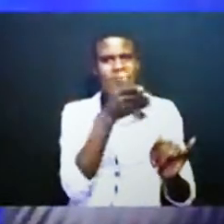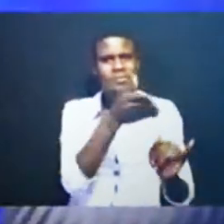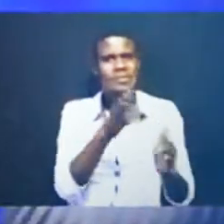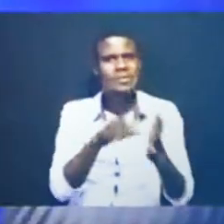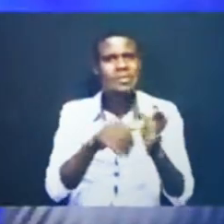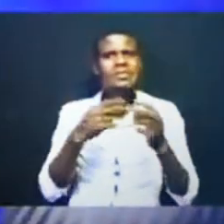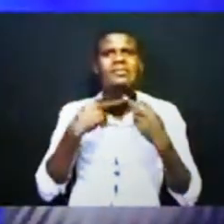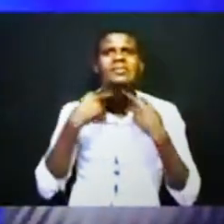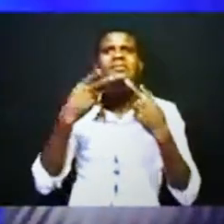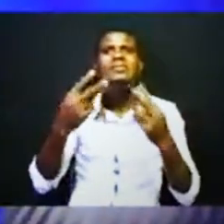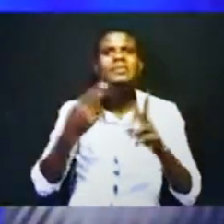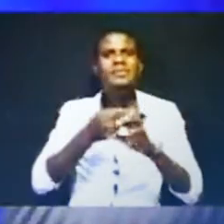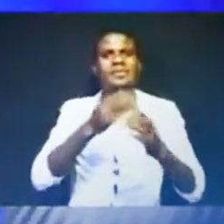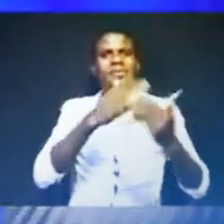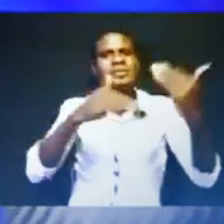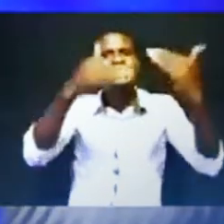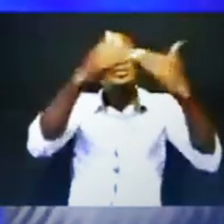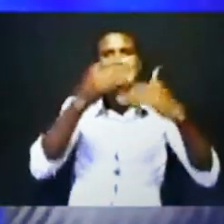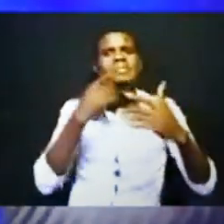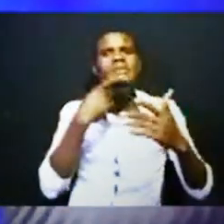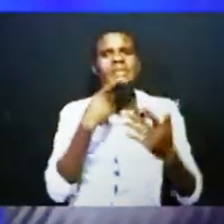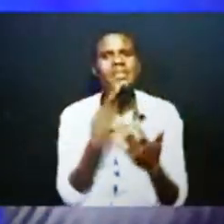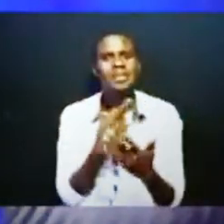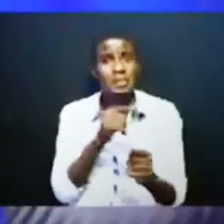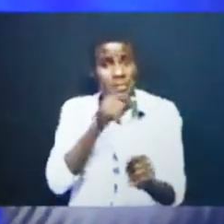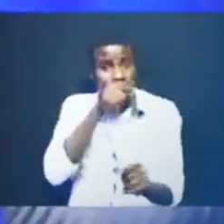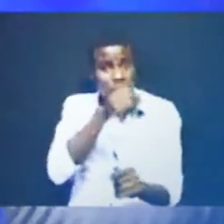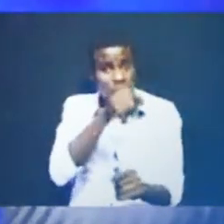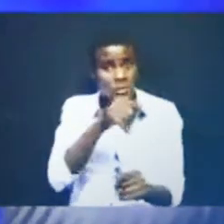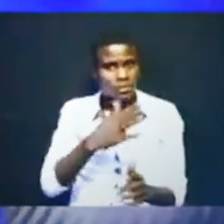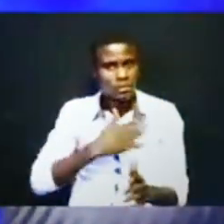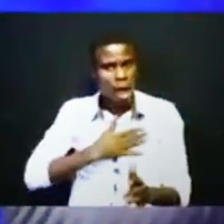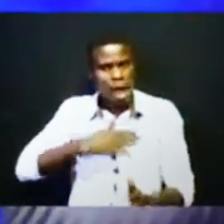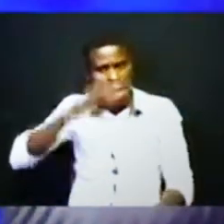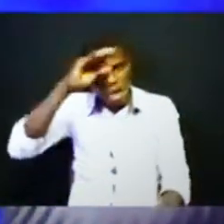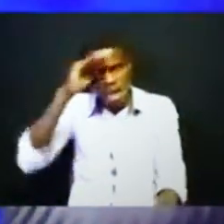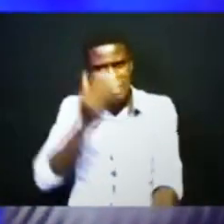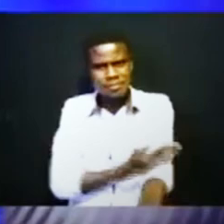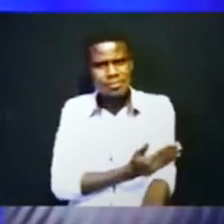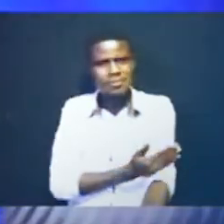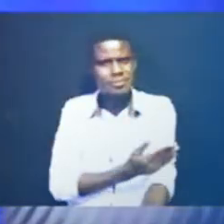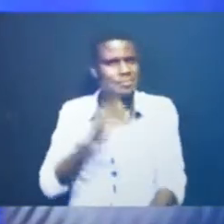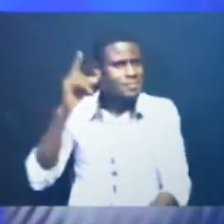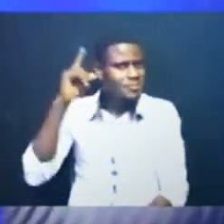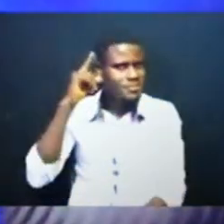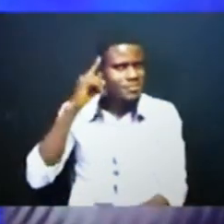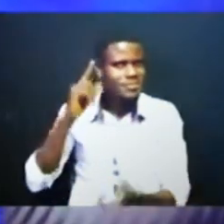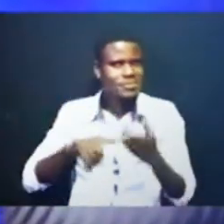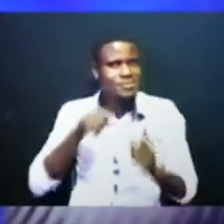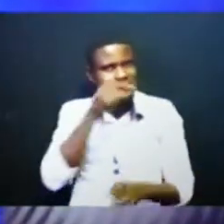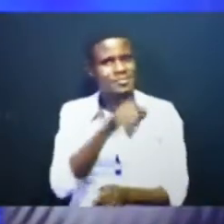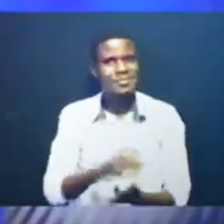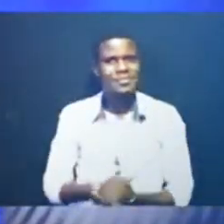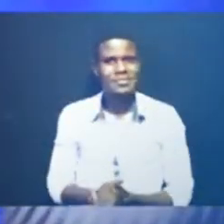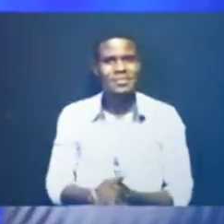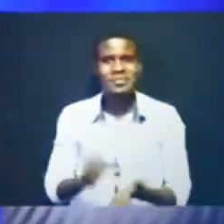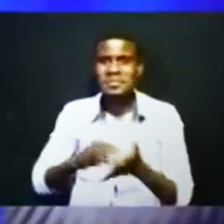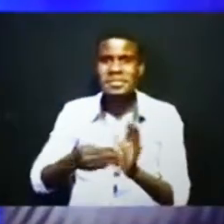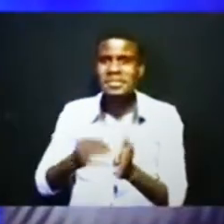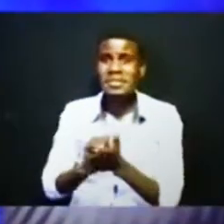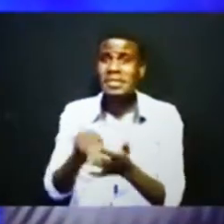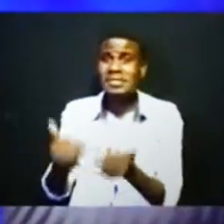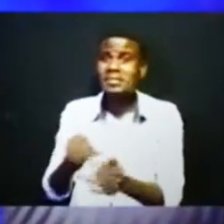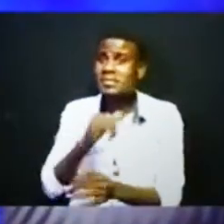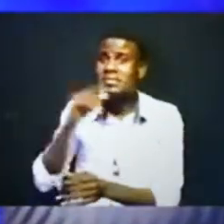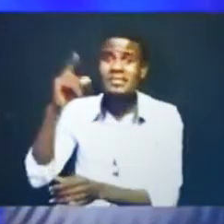voice from heaven says, this is my son. Listen to him. So now, don't listen to Moses. Don't listen